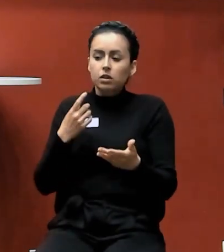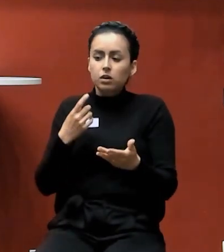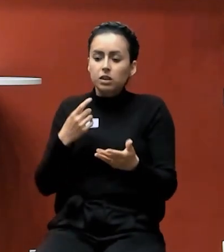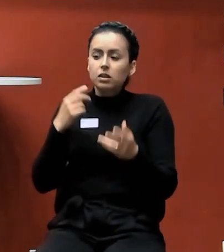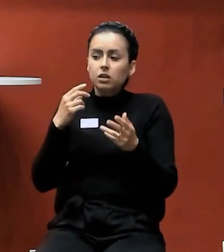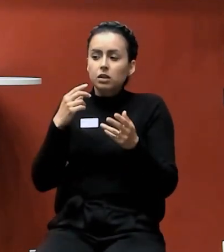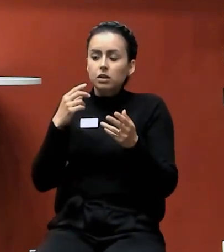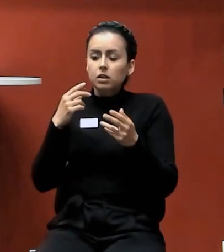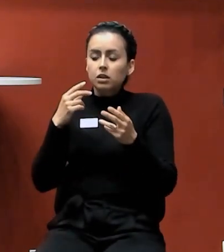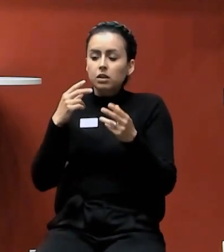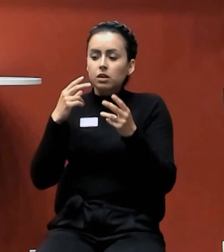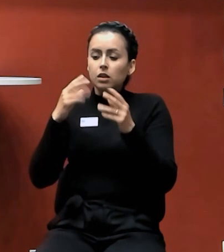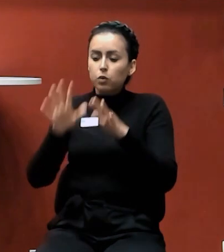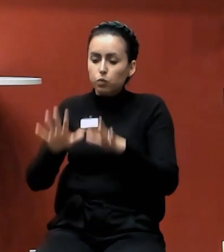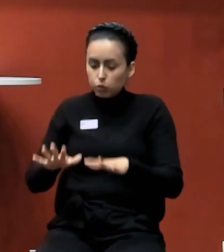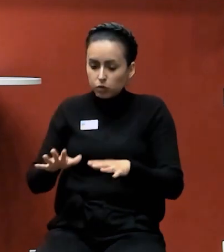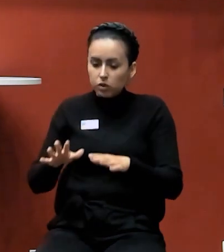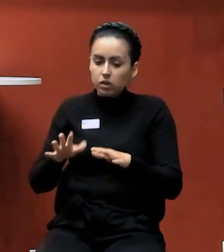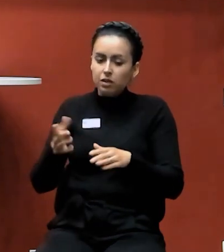unplanned to the audience.